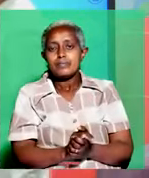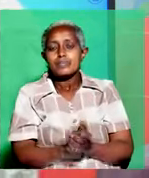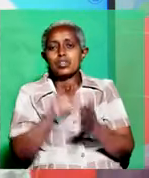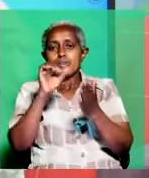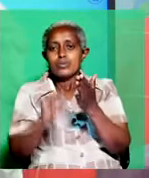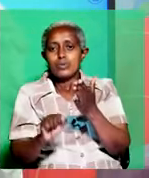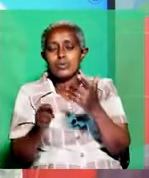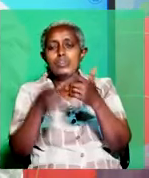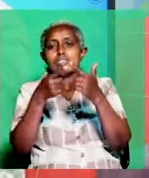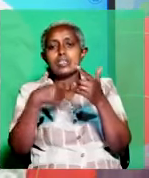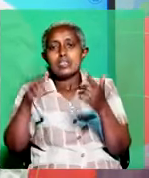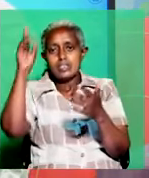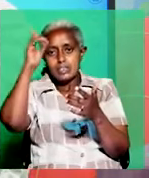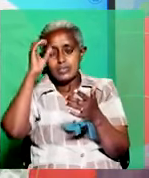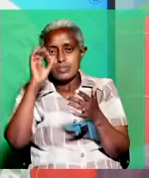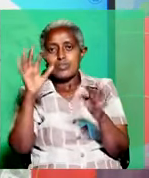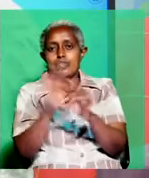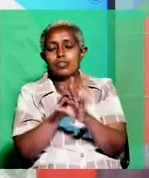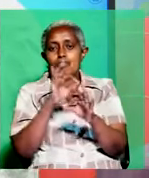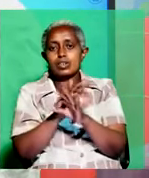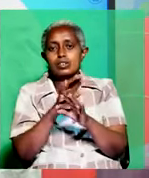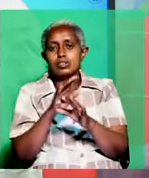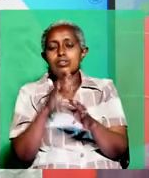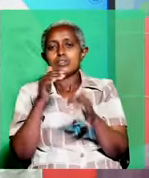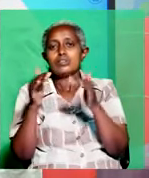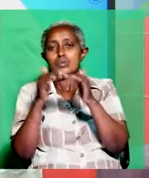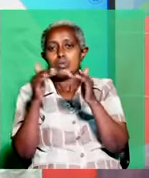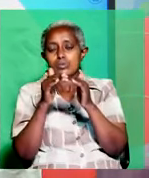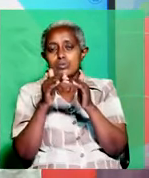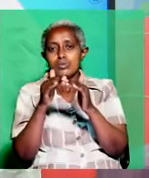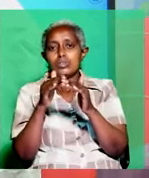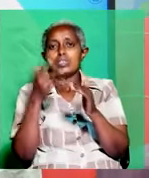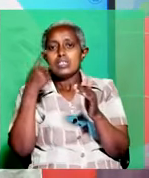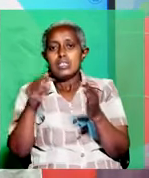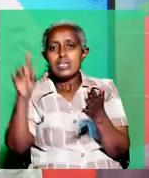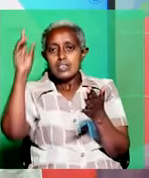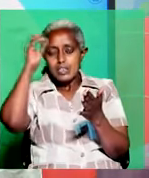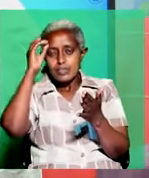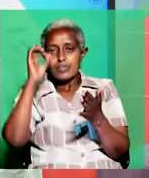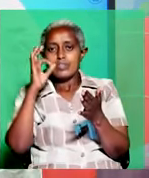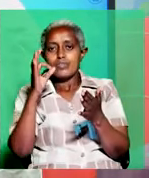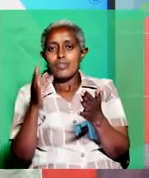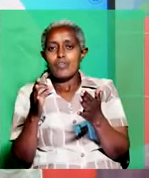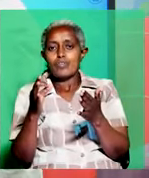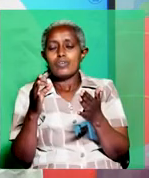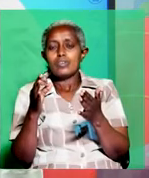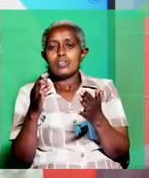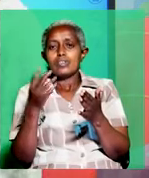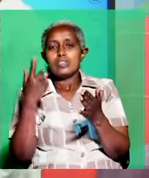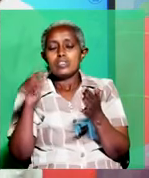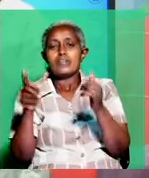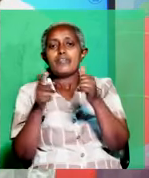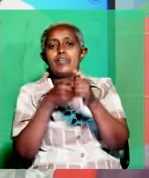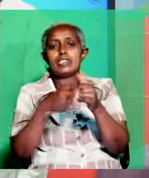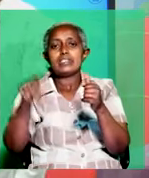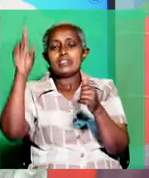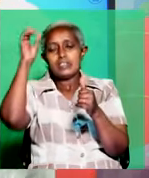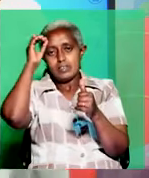So second derivative of function, which equals to, it is the derivative of the first